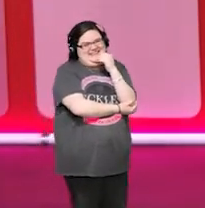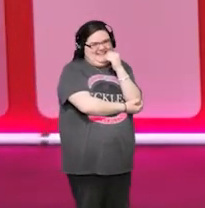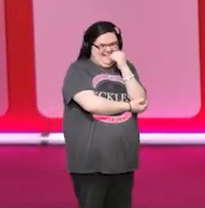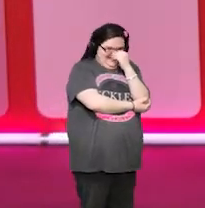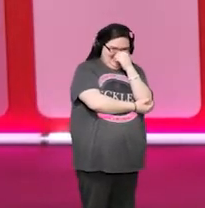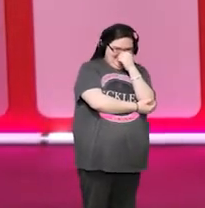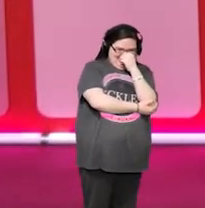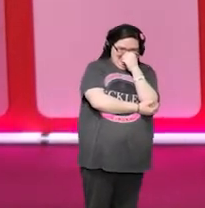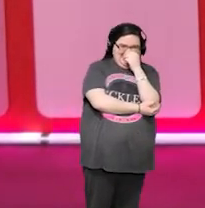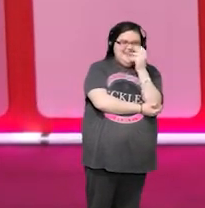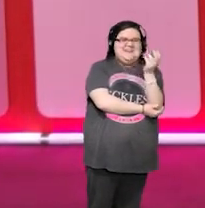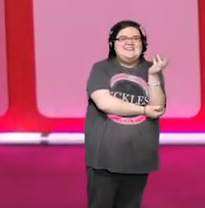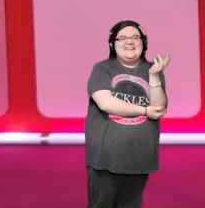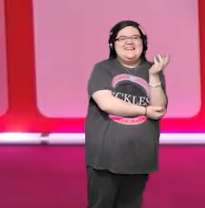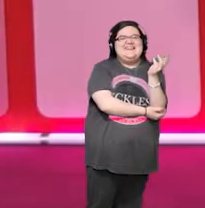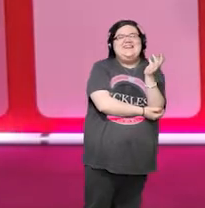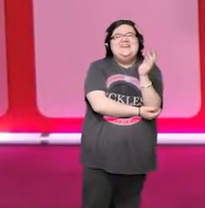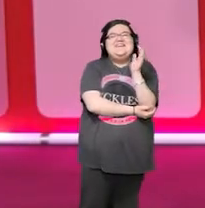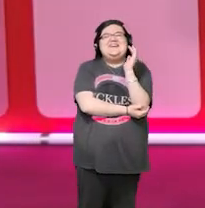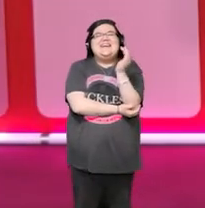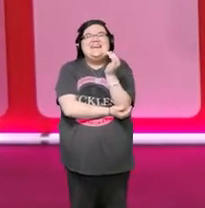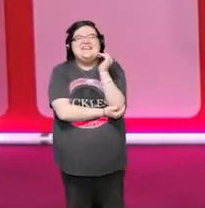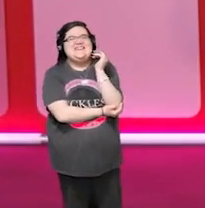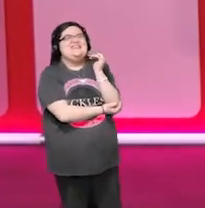Oh, my.